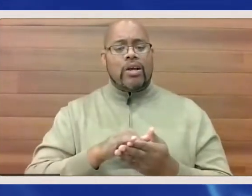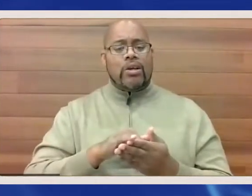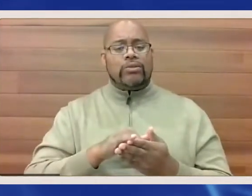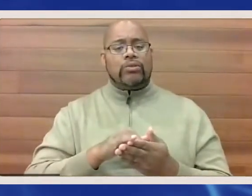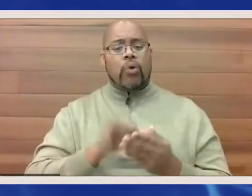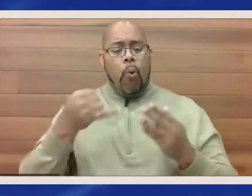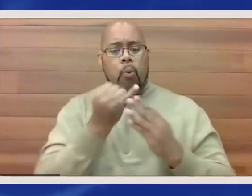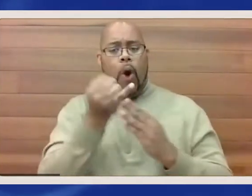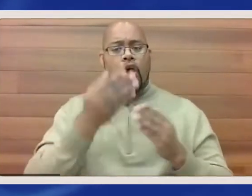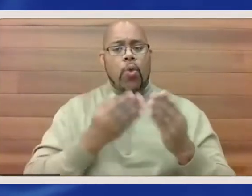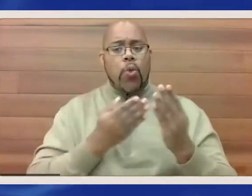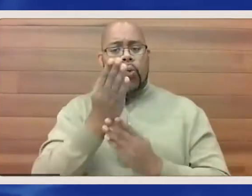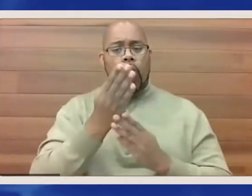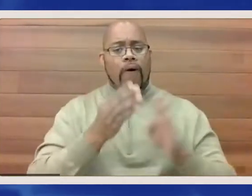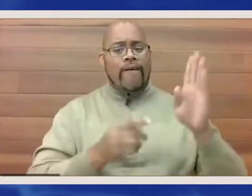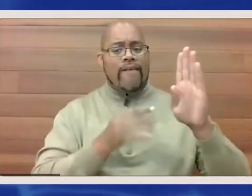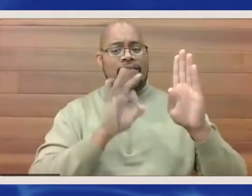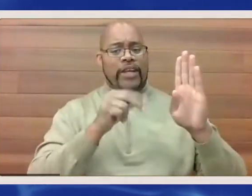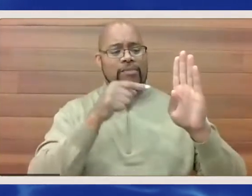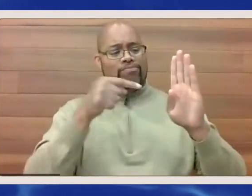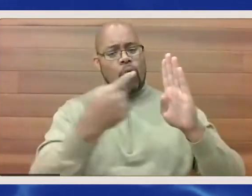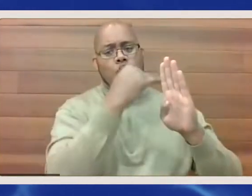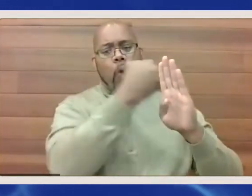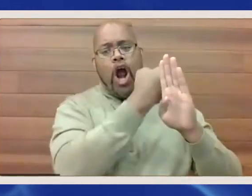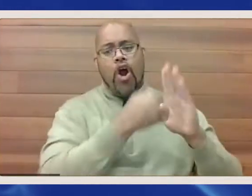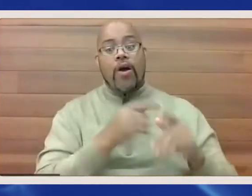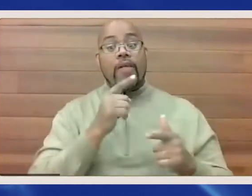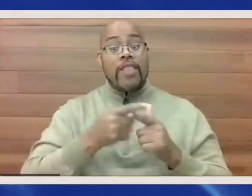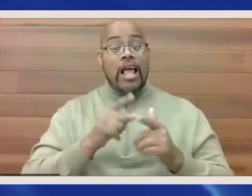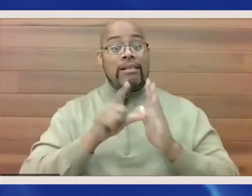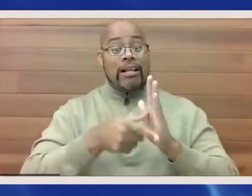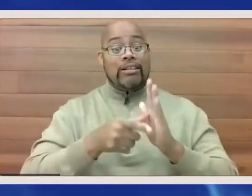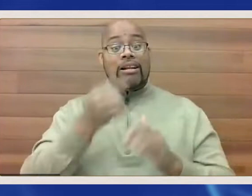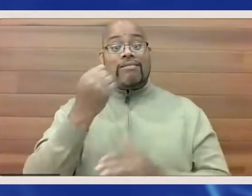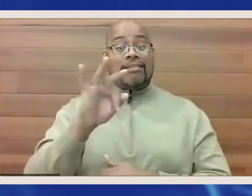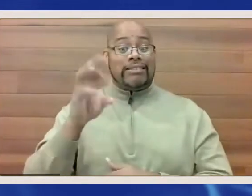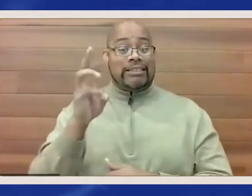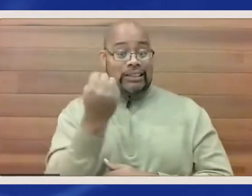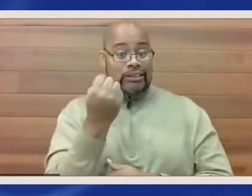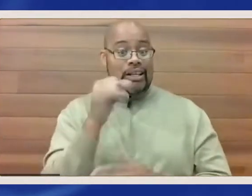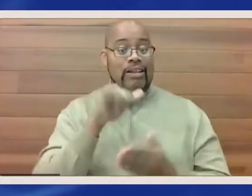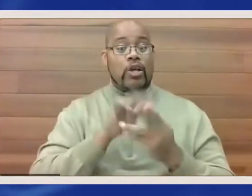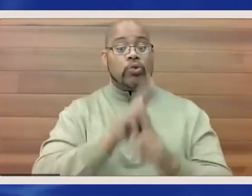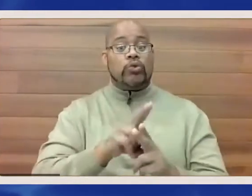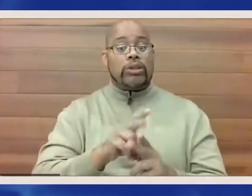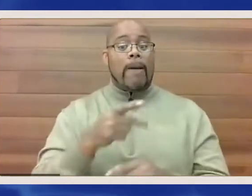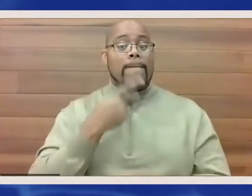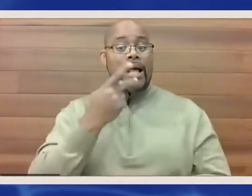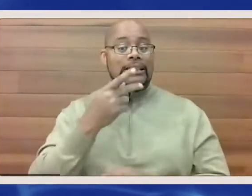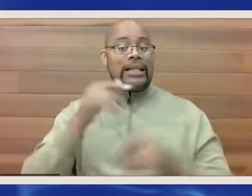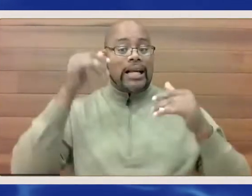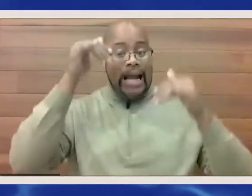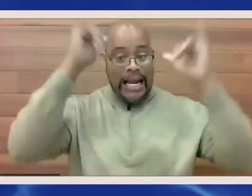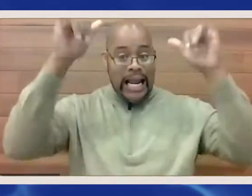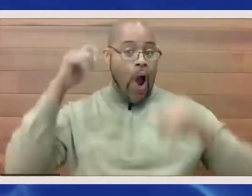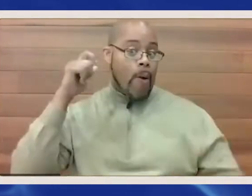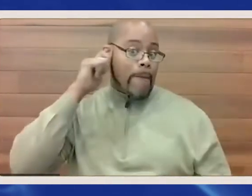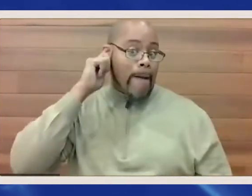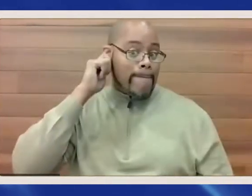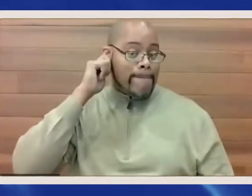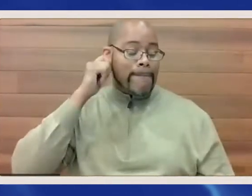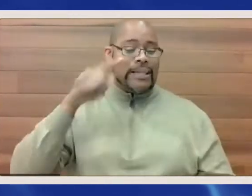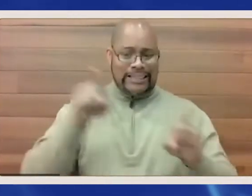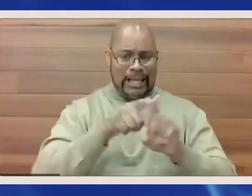the dorsal fin. Then later on, in the 1960s, it was the use of the plastic cattle ear tags